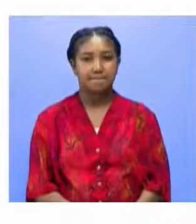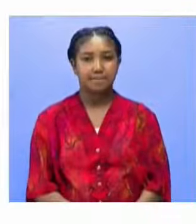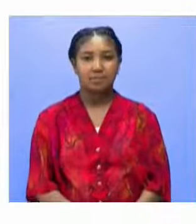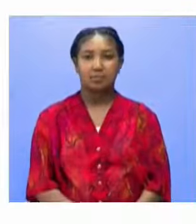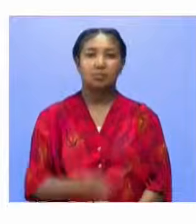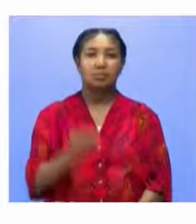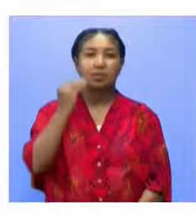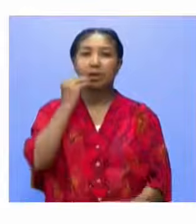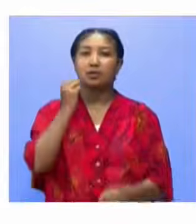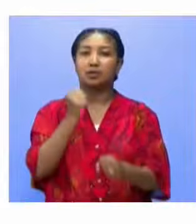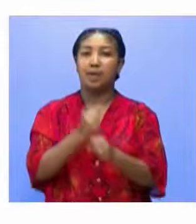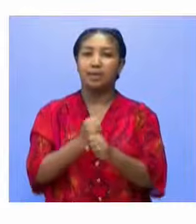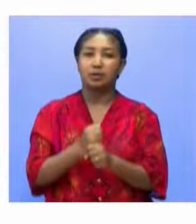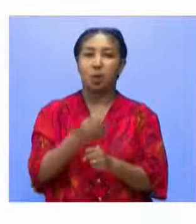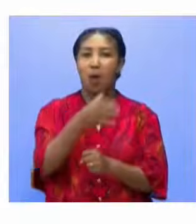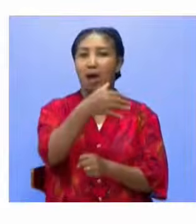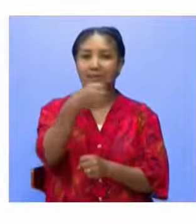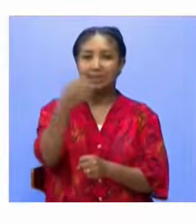assignments.